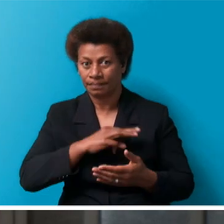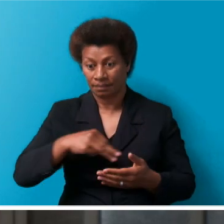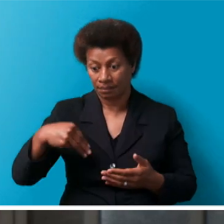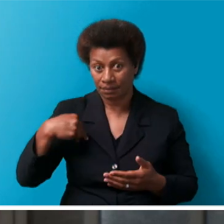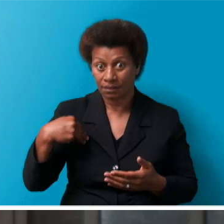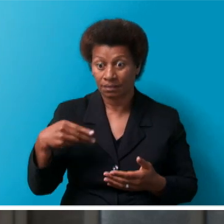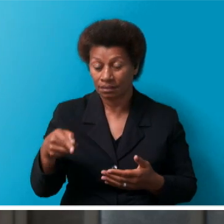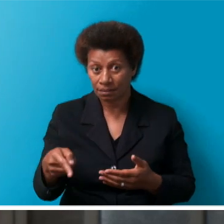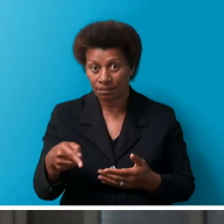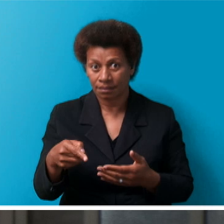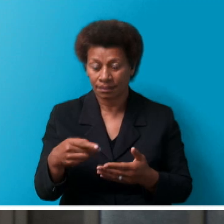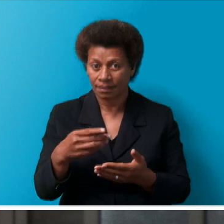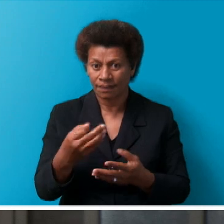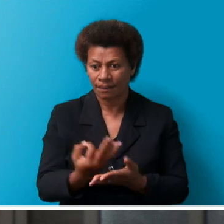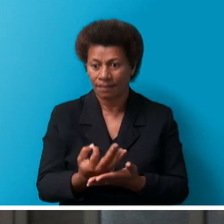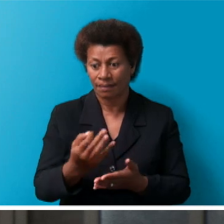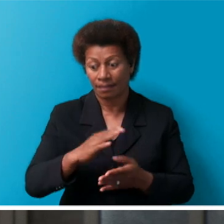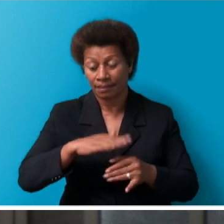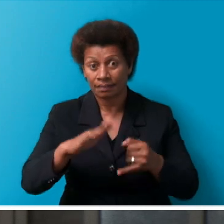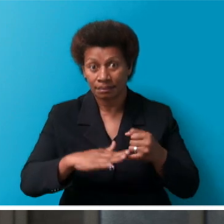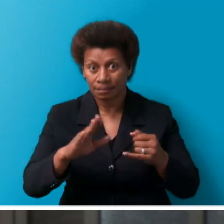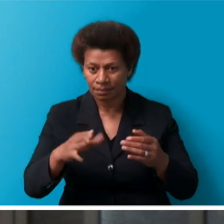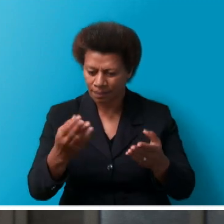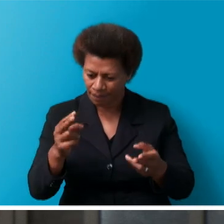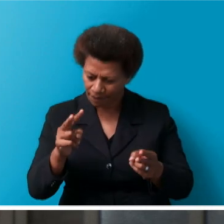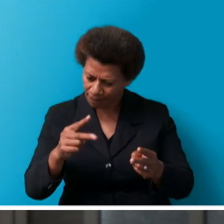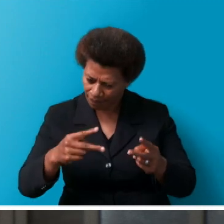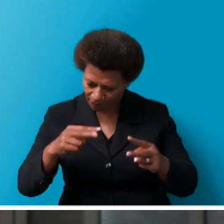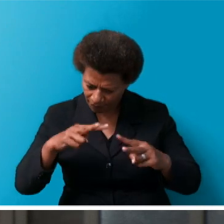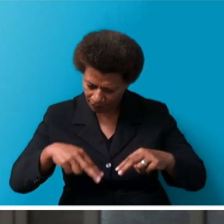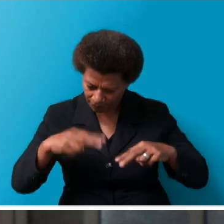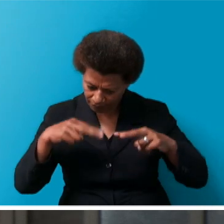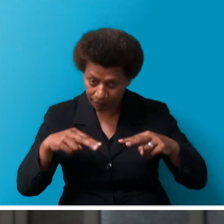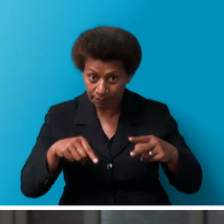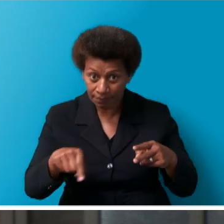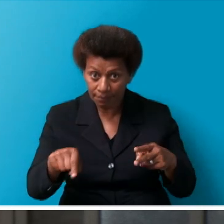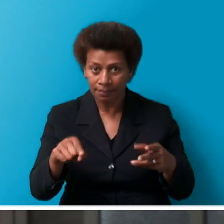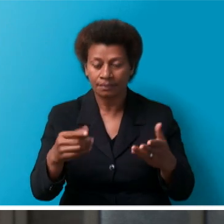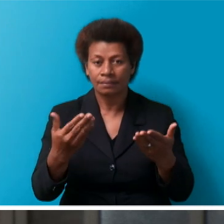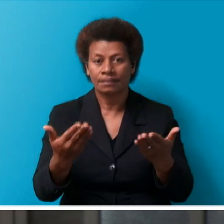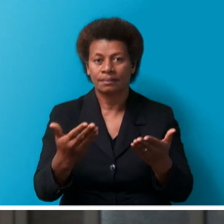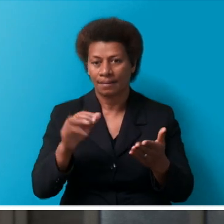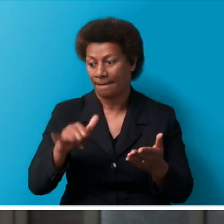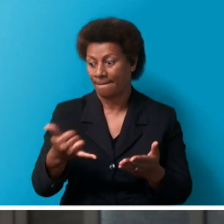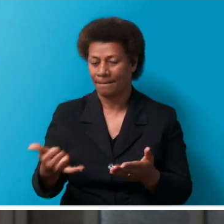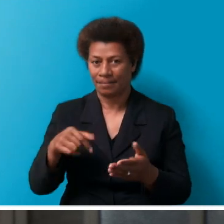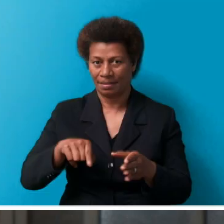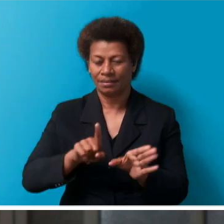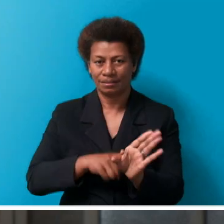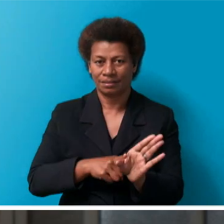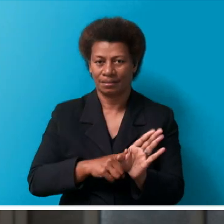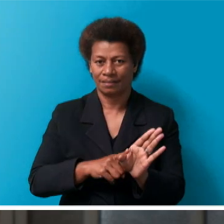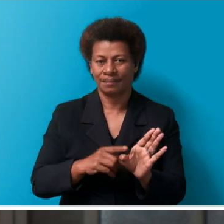final validation and approval processes and hopes to complete this by May this year. And I'm thankful to the Government of Australia